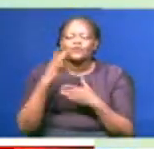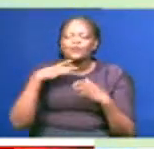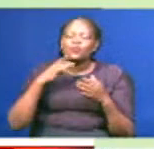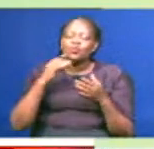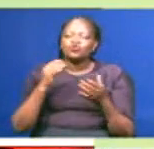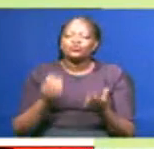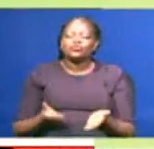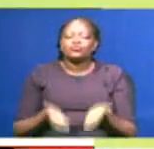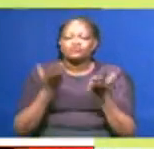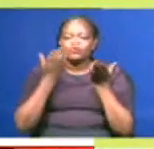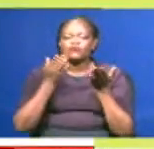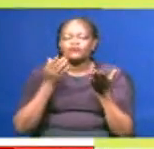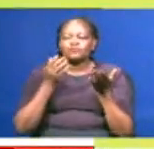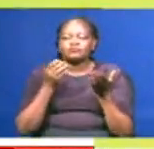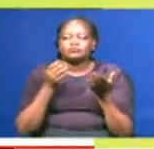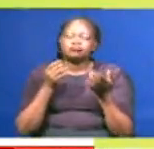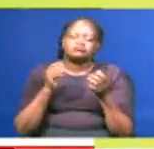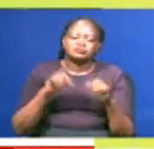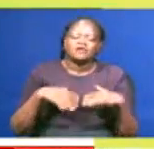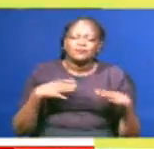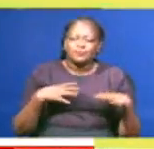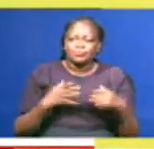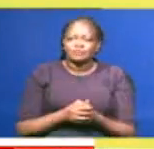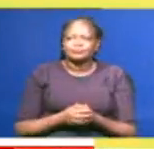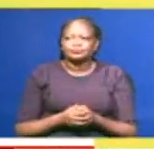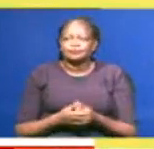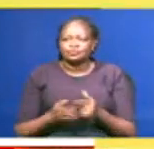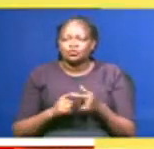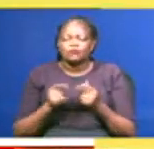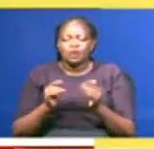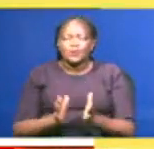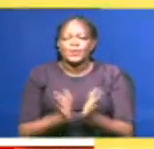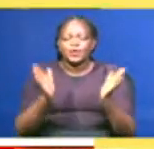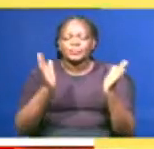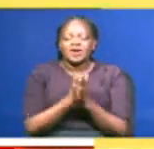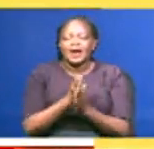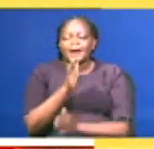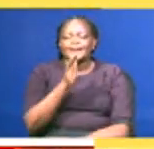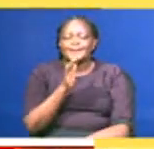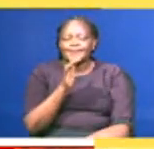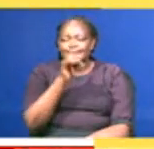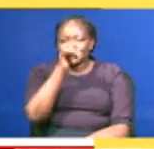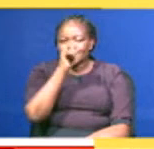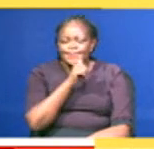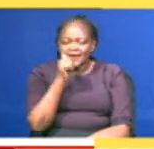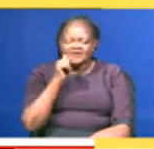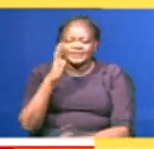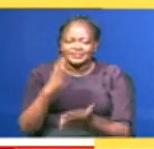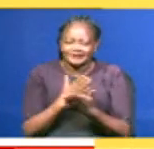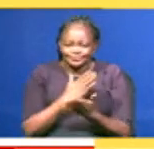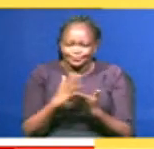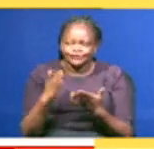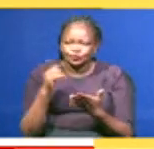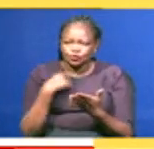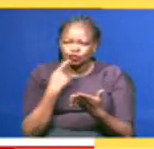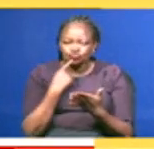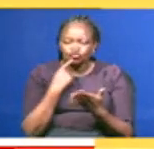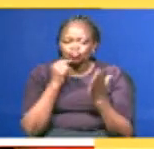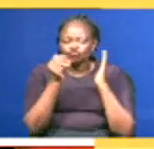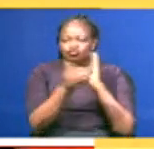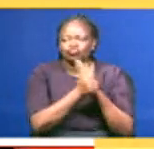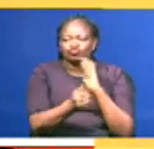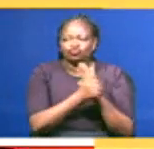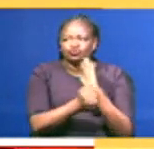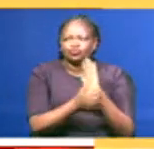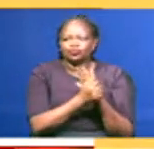investors, both from the public and private sectors, whose expertise